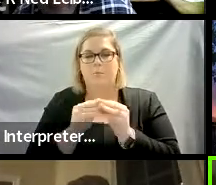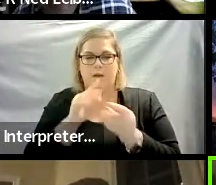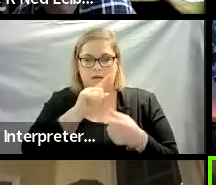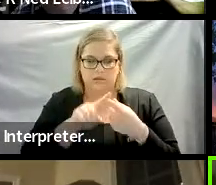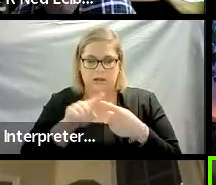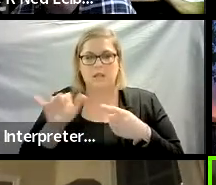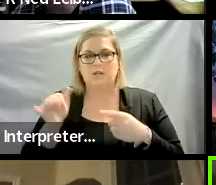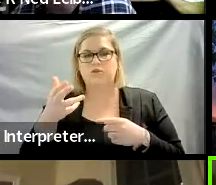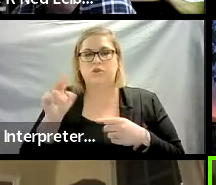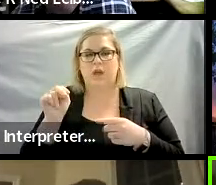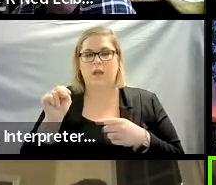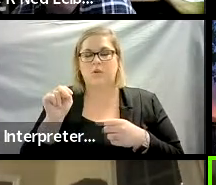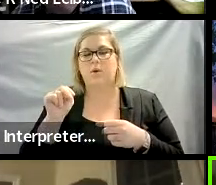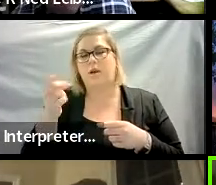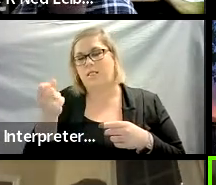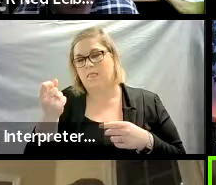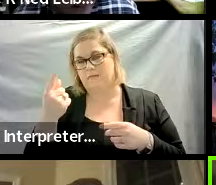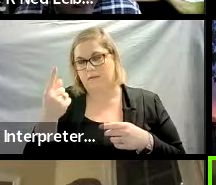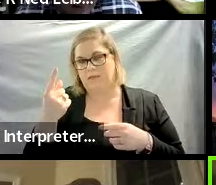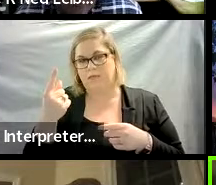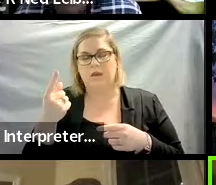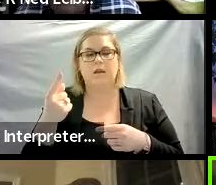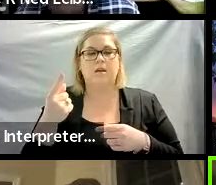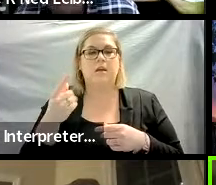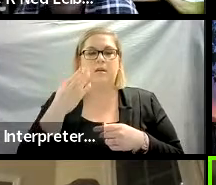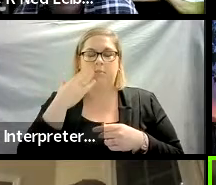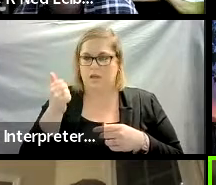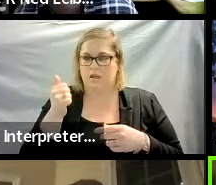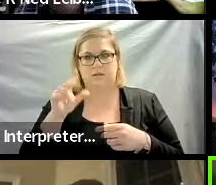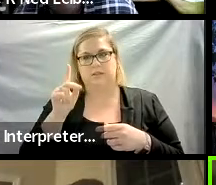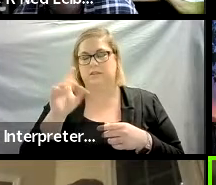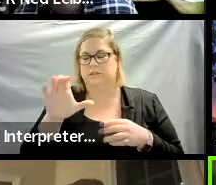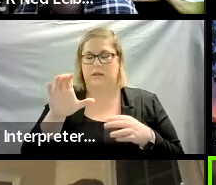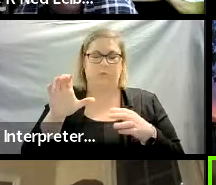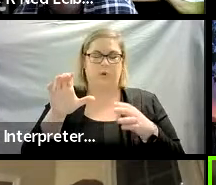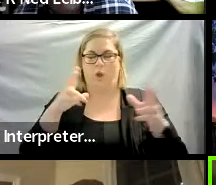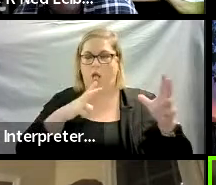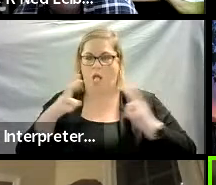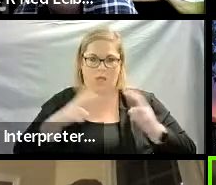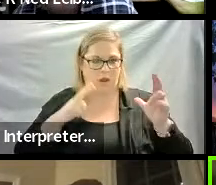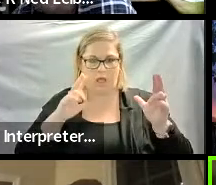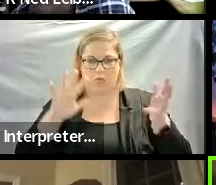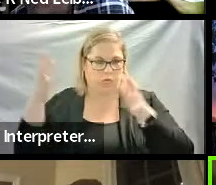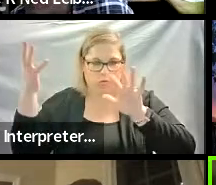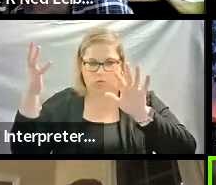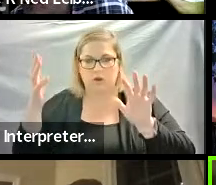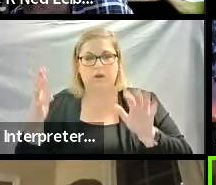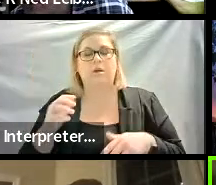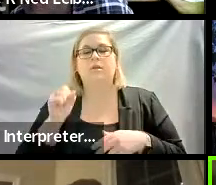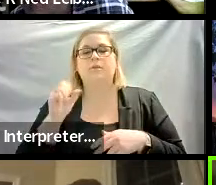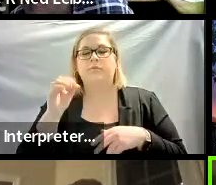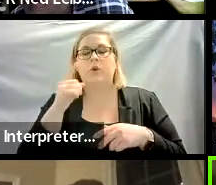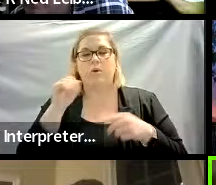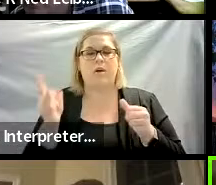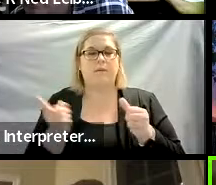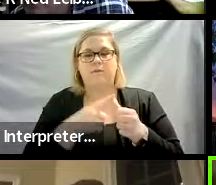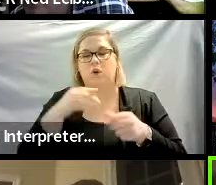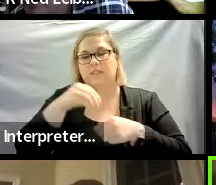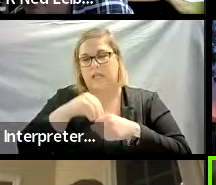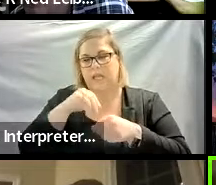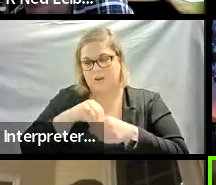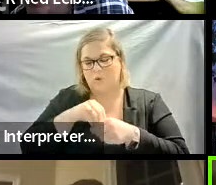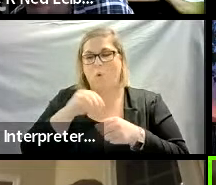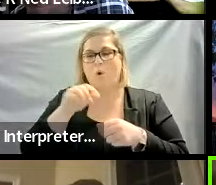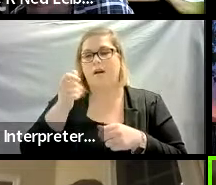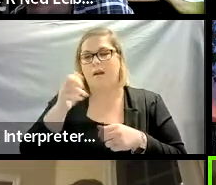until January 11th, given the crazy December holiday season. So this was our first indoor air quality